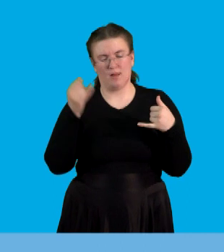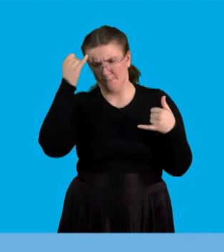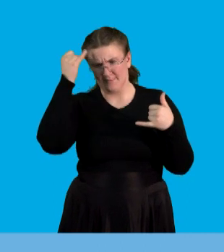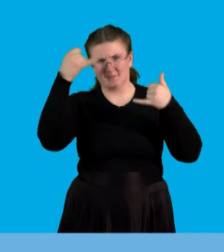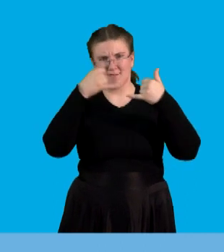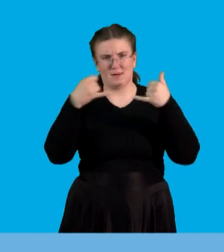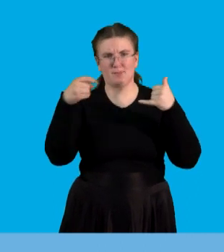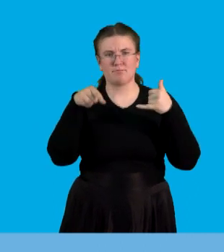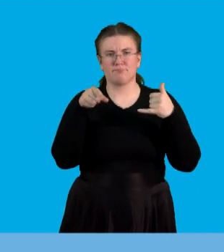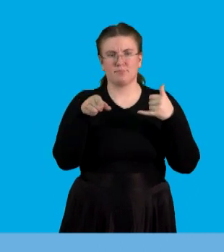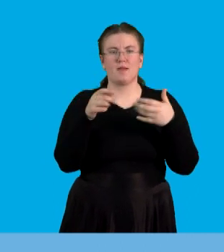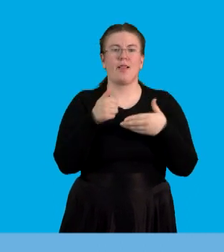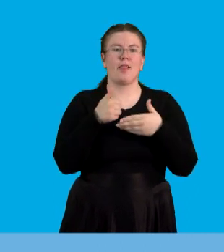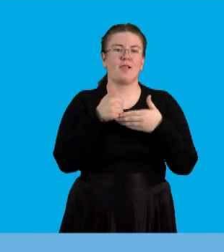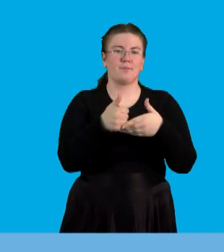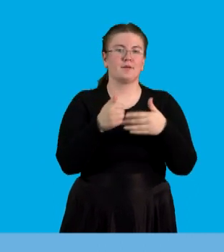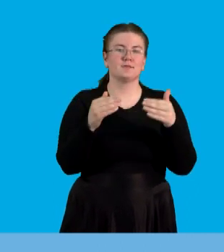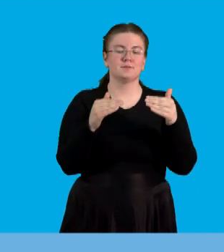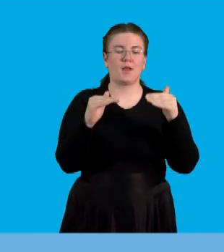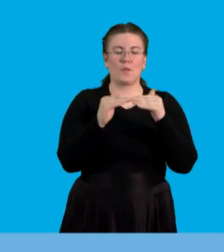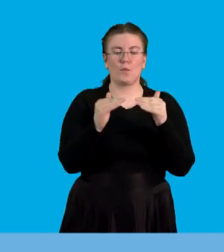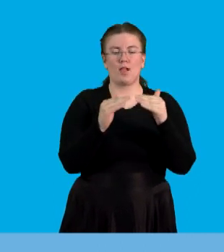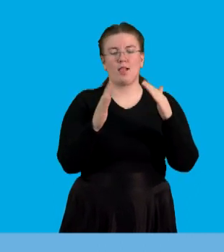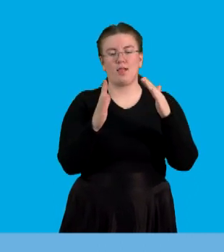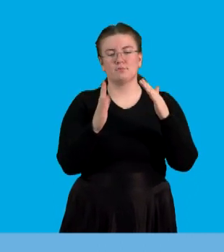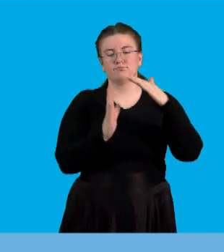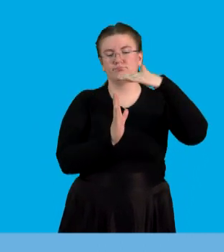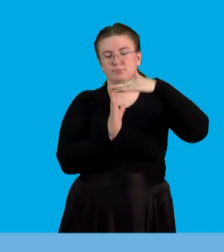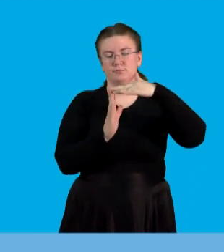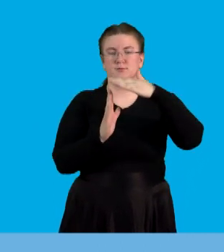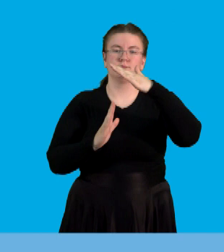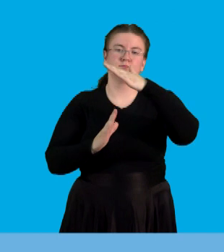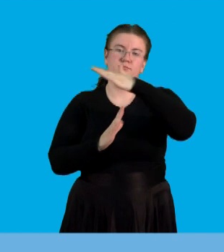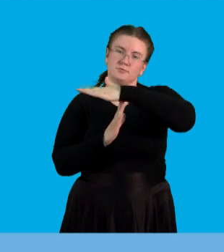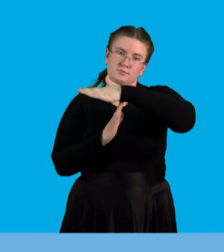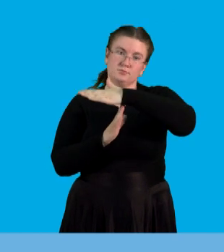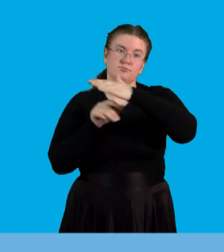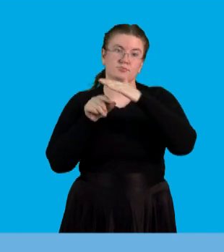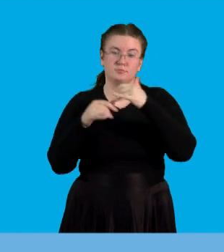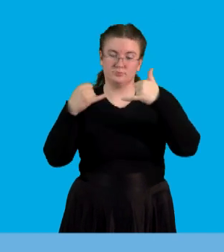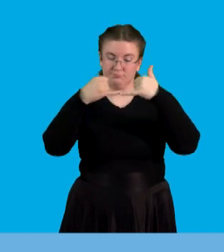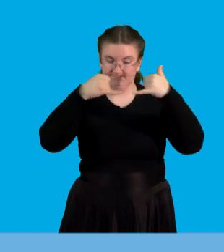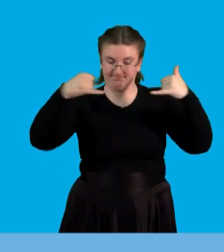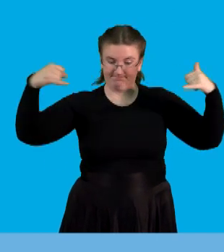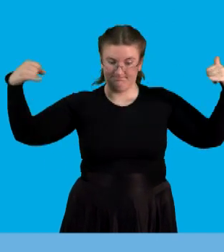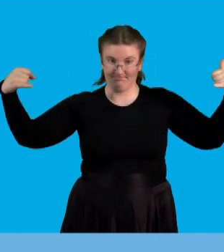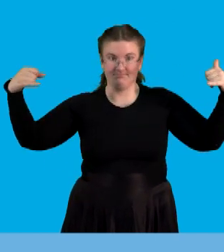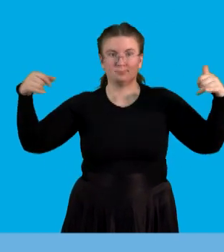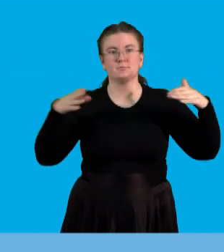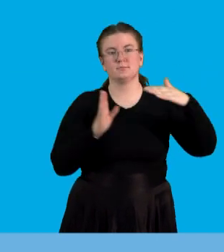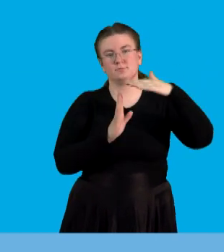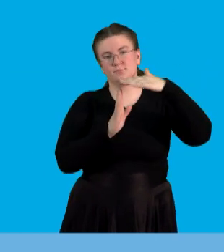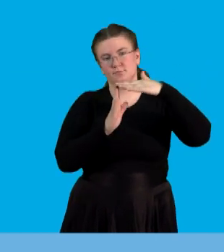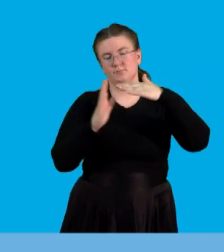ray and the reflected ray into two equal angles. The line, and this line is always perpendicular, which is acting at